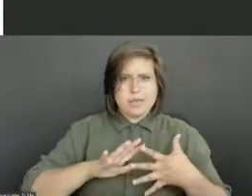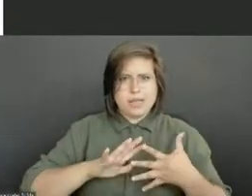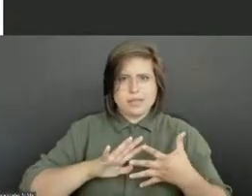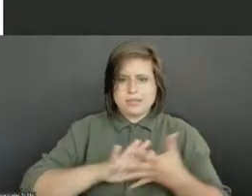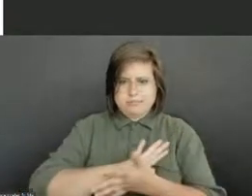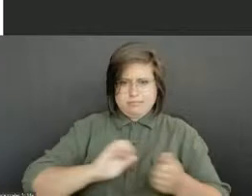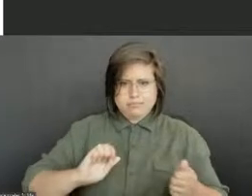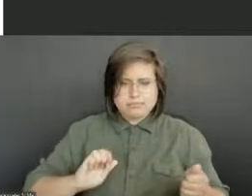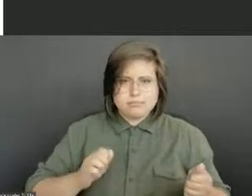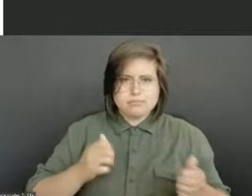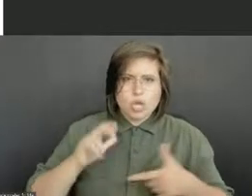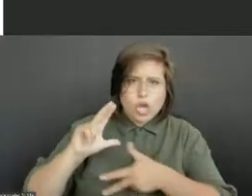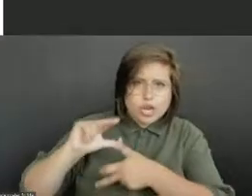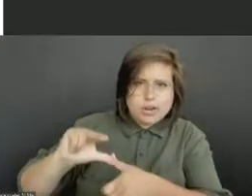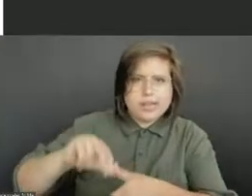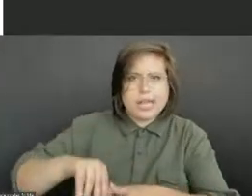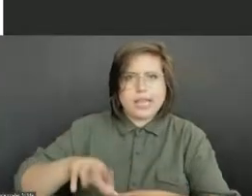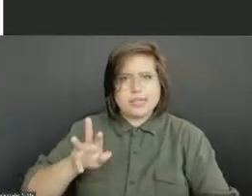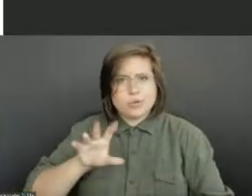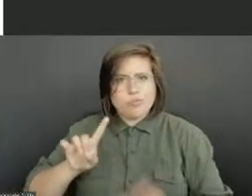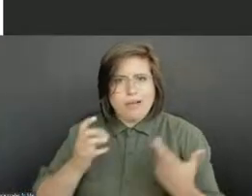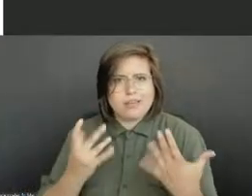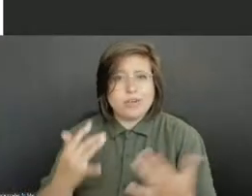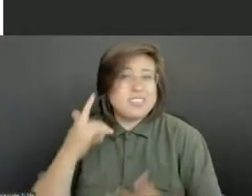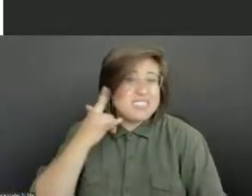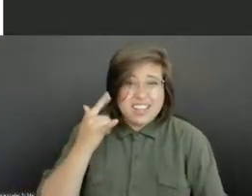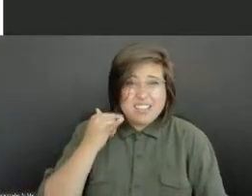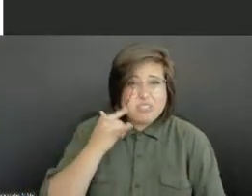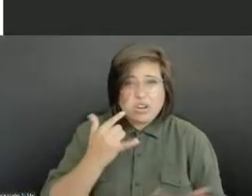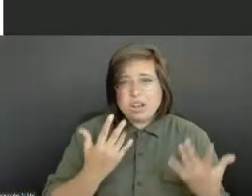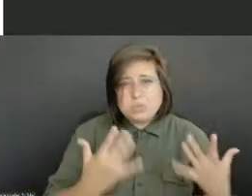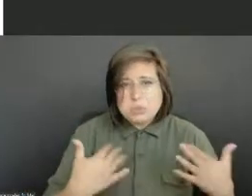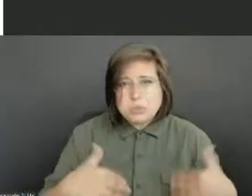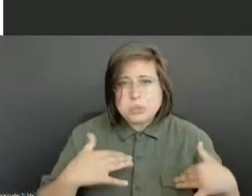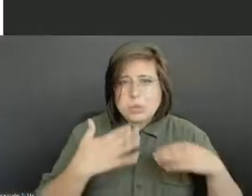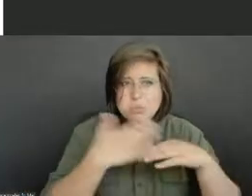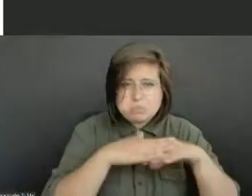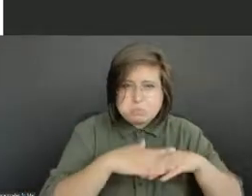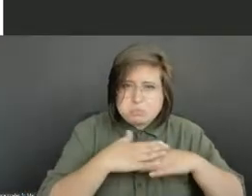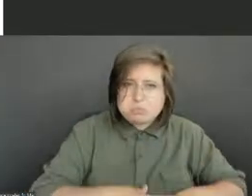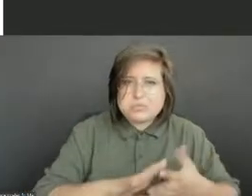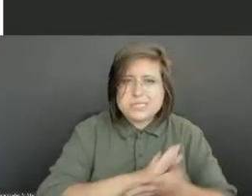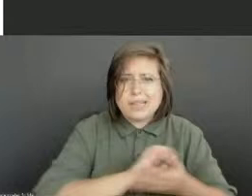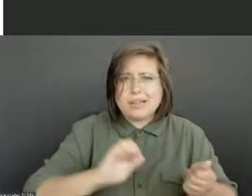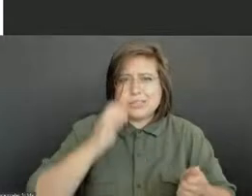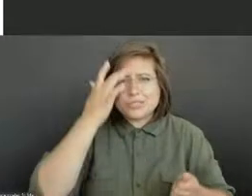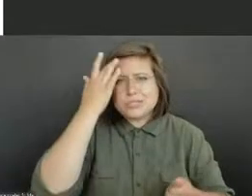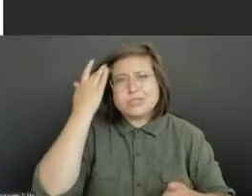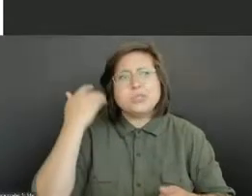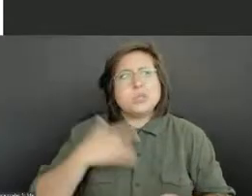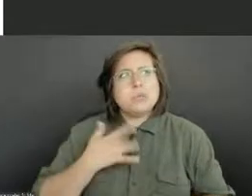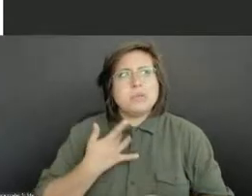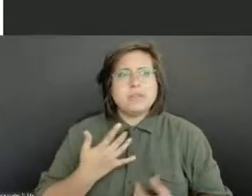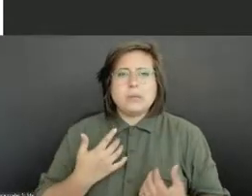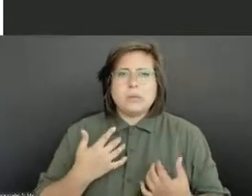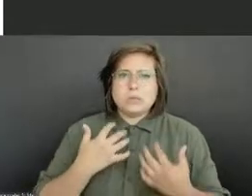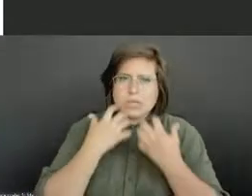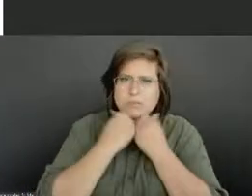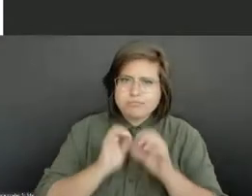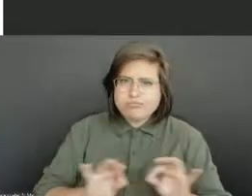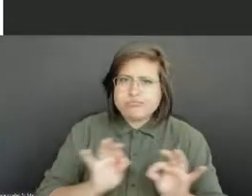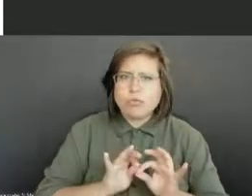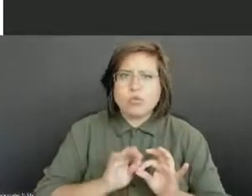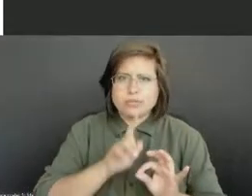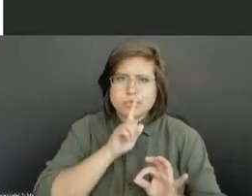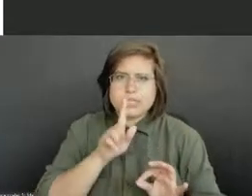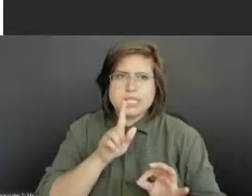wildfires. I mean, just California alone has had so many overlapping disasters. So we feel it's critical to tap into the